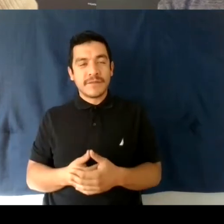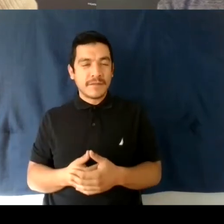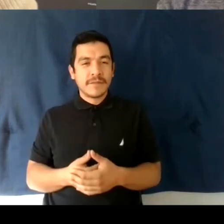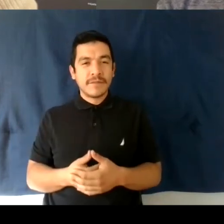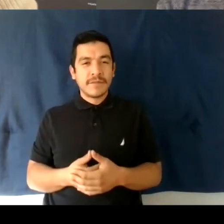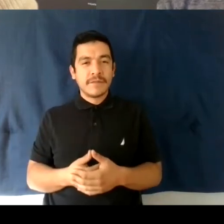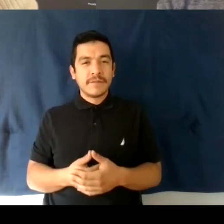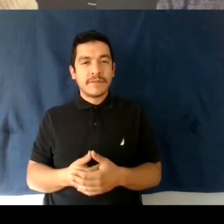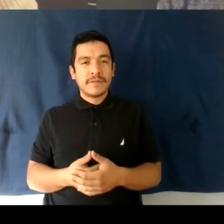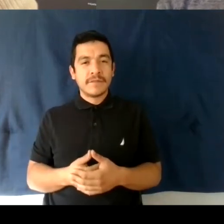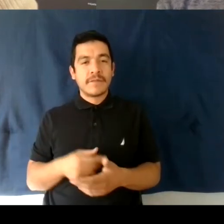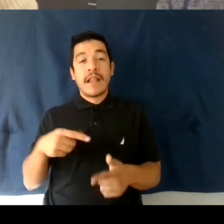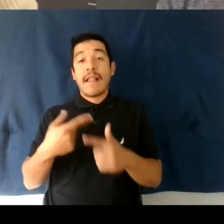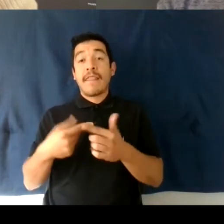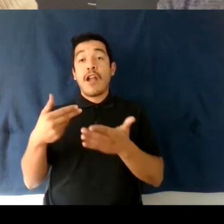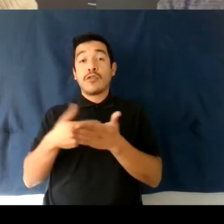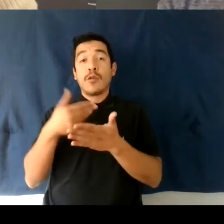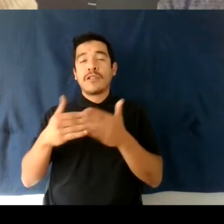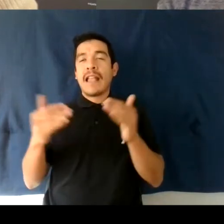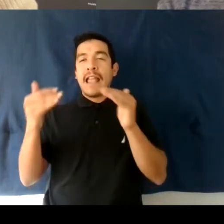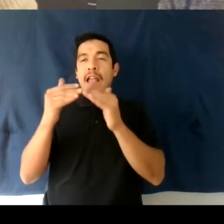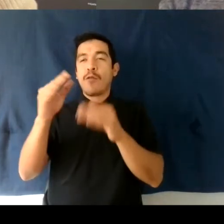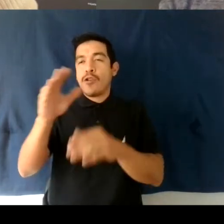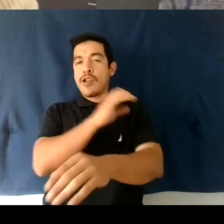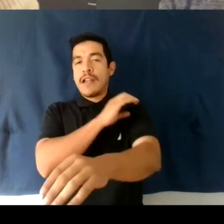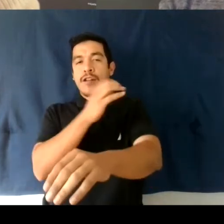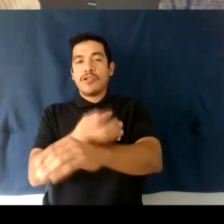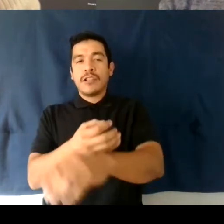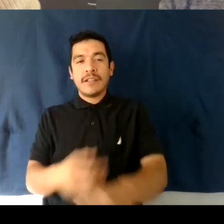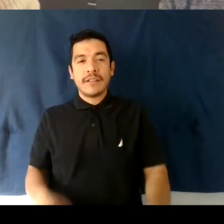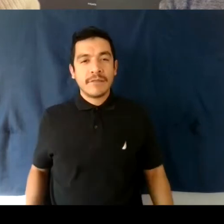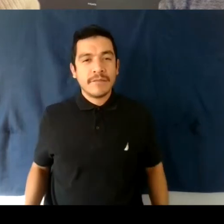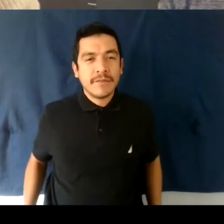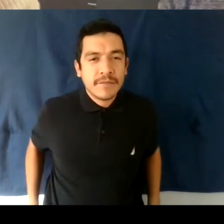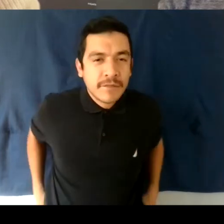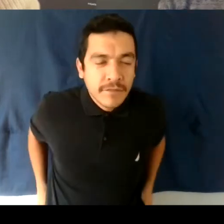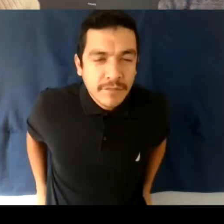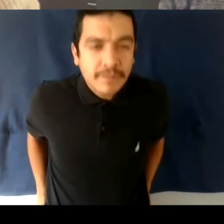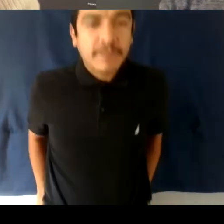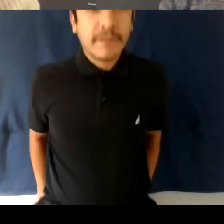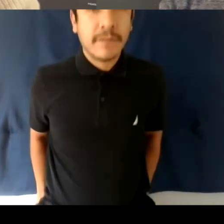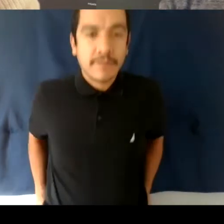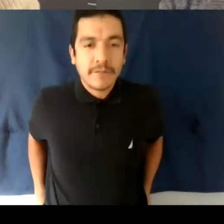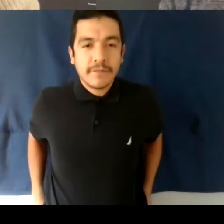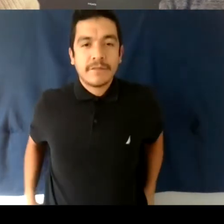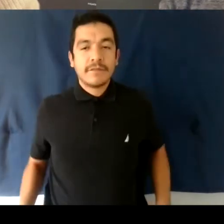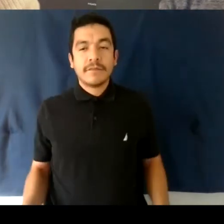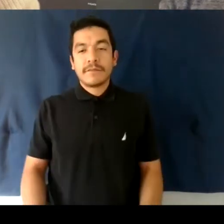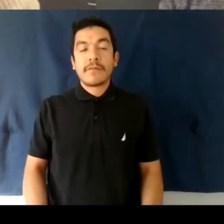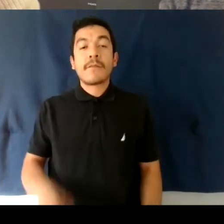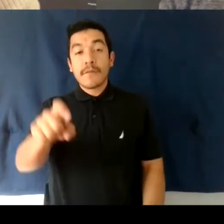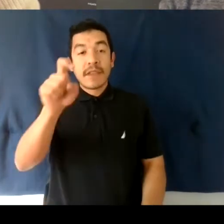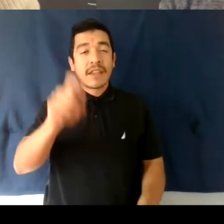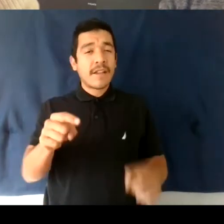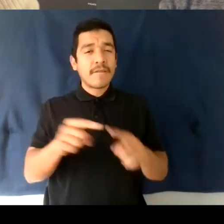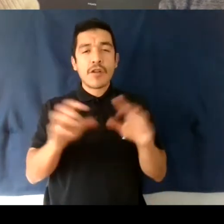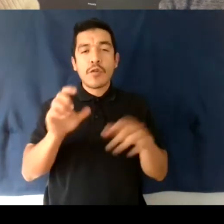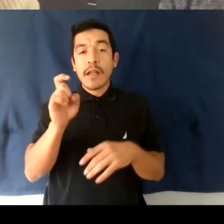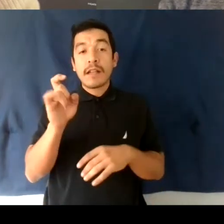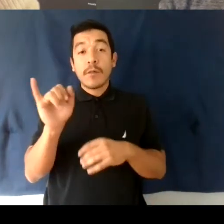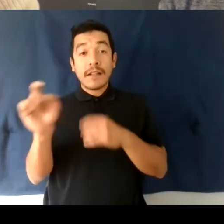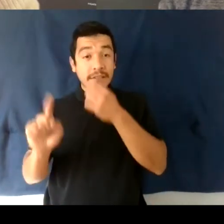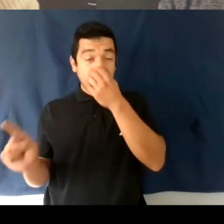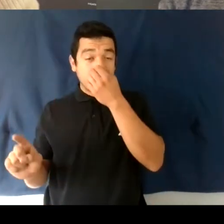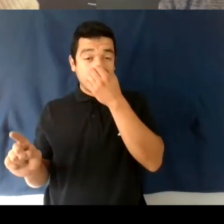energy and then the spoons equal that energy. So it's like you have to do XYZ and